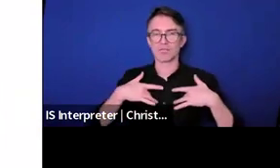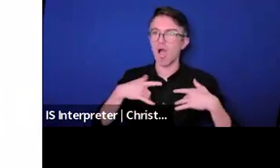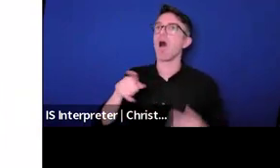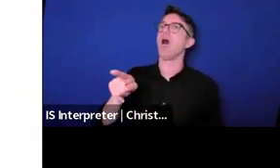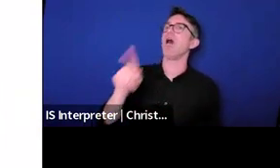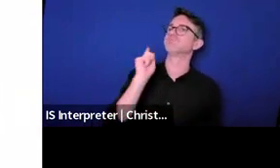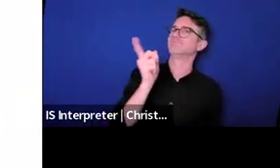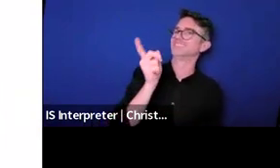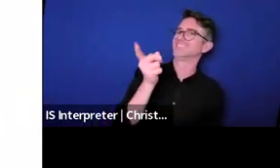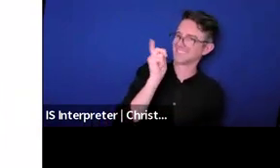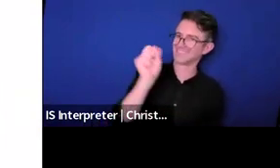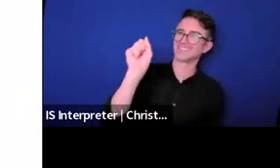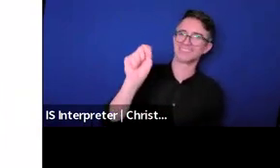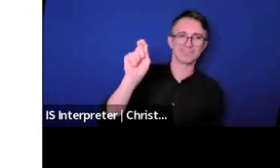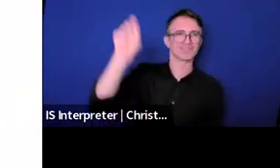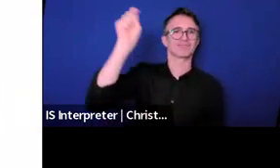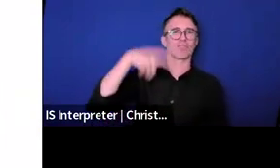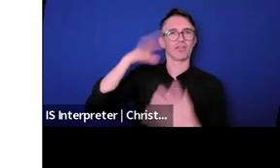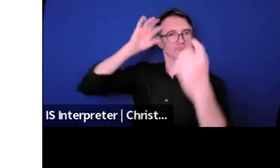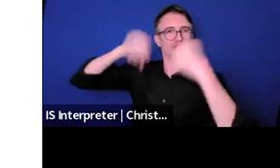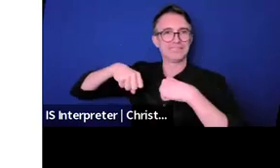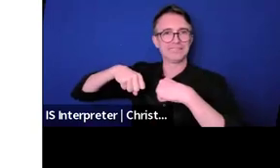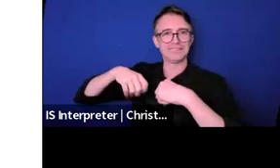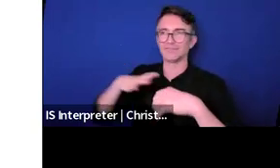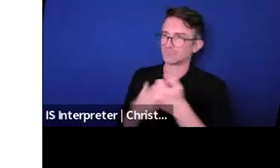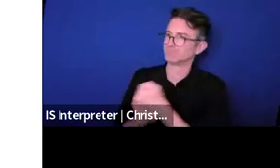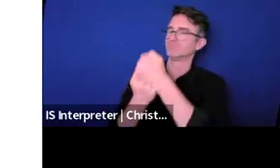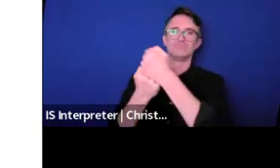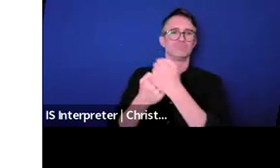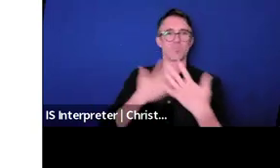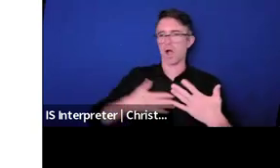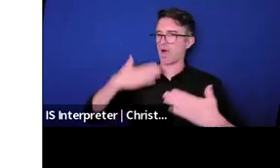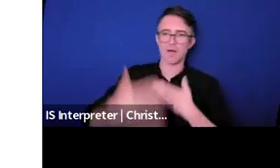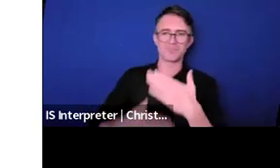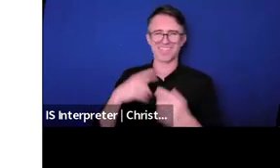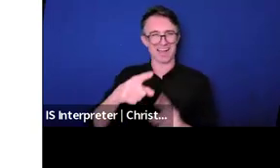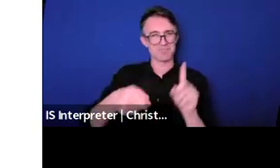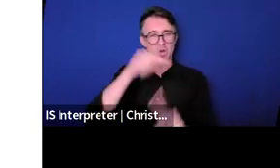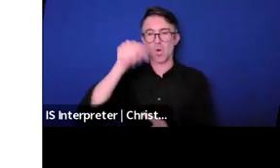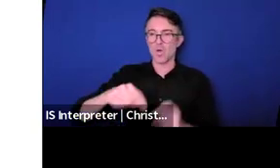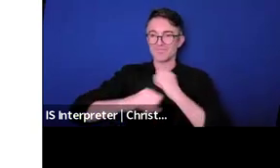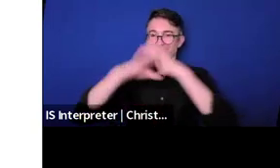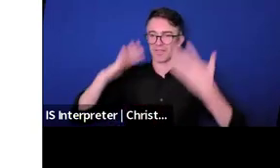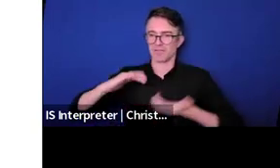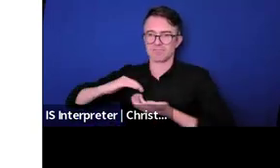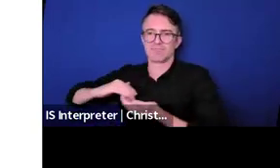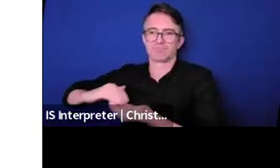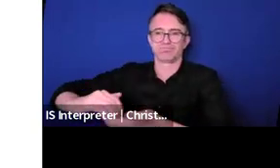core pillar of all the kind of work that we do. It's if I may, it's more